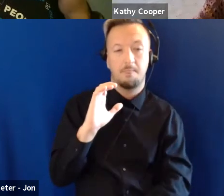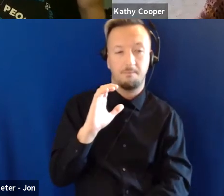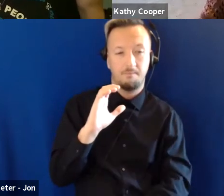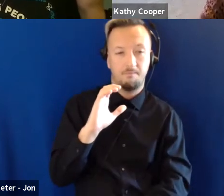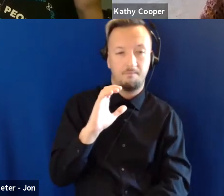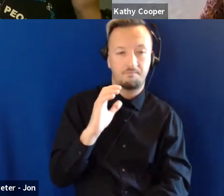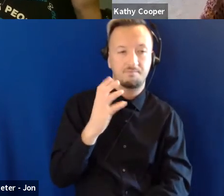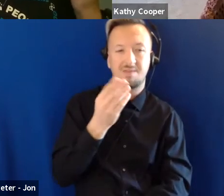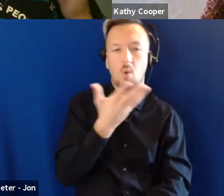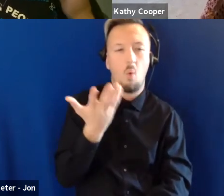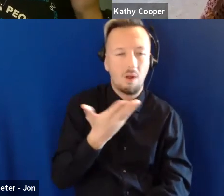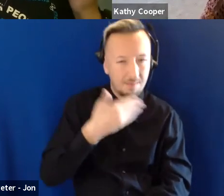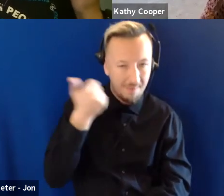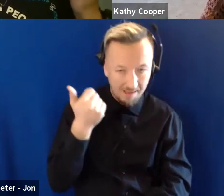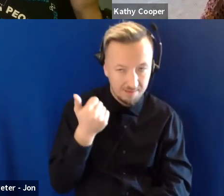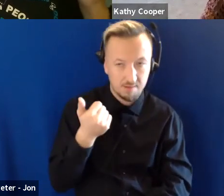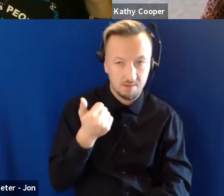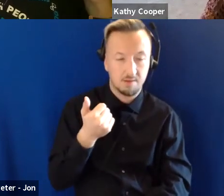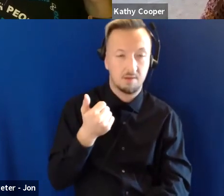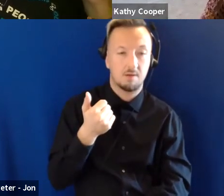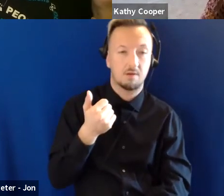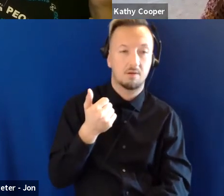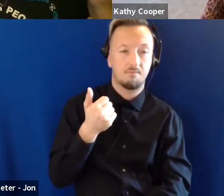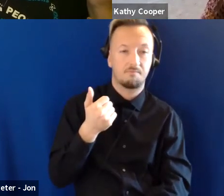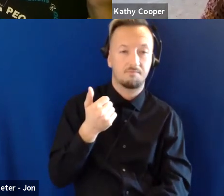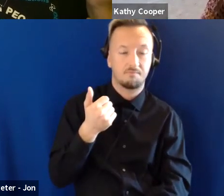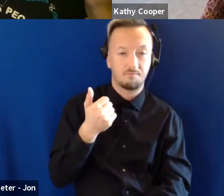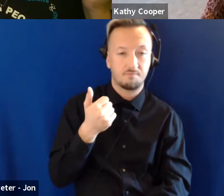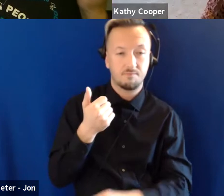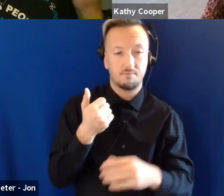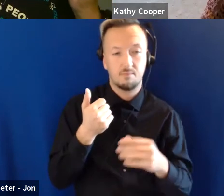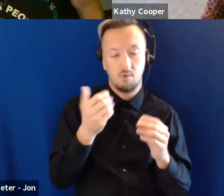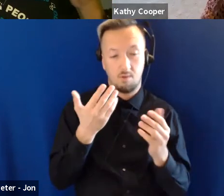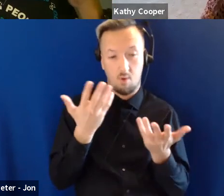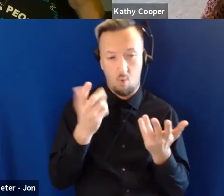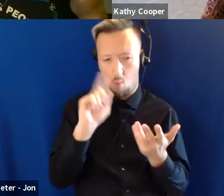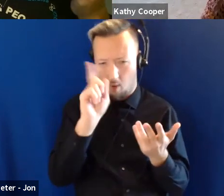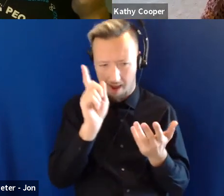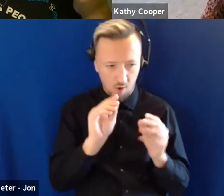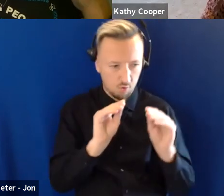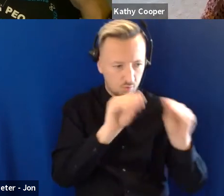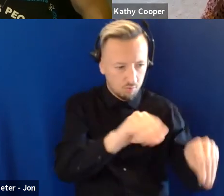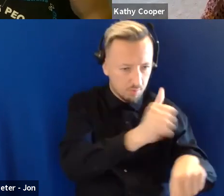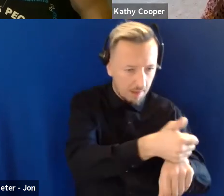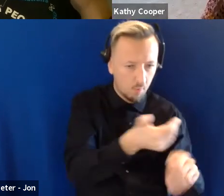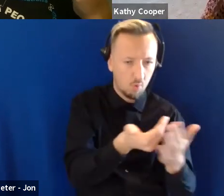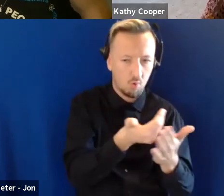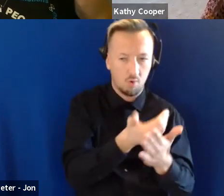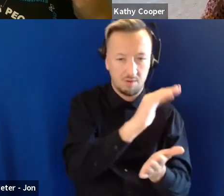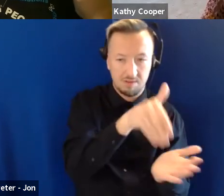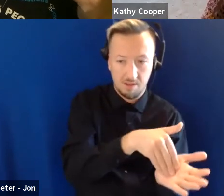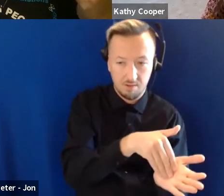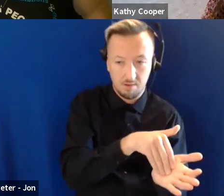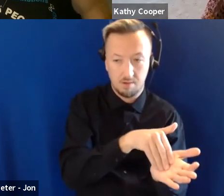what is best, would it be best to put in a new center, or how can we, or what does